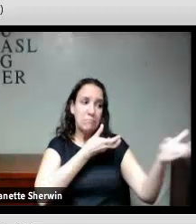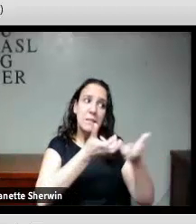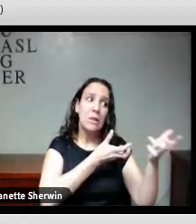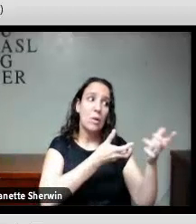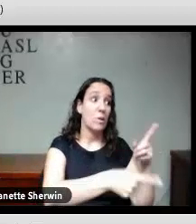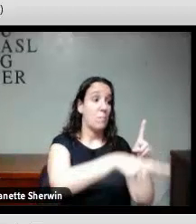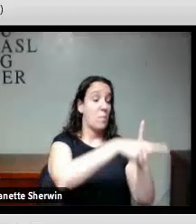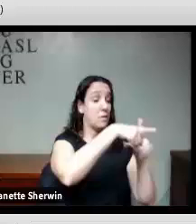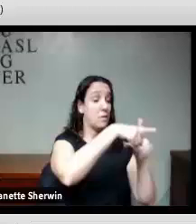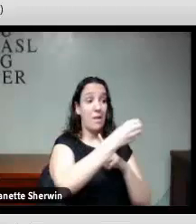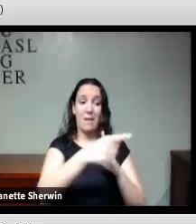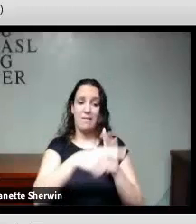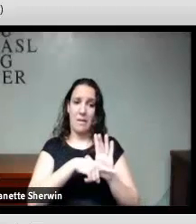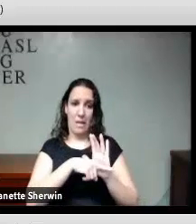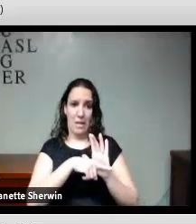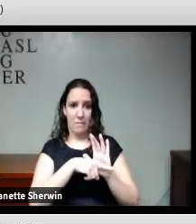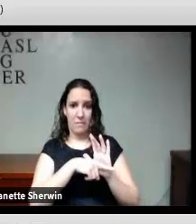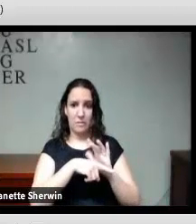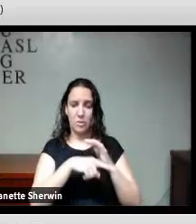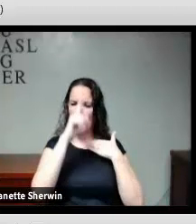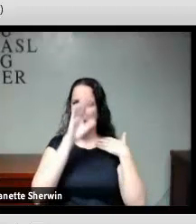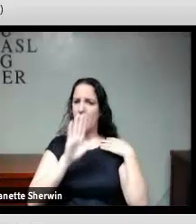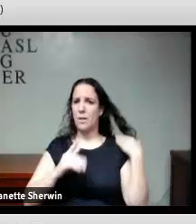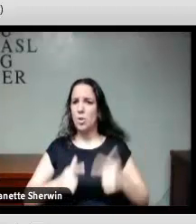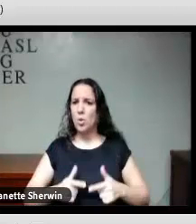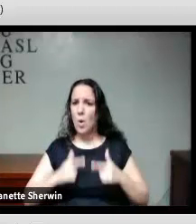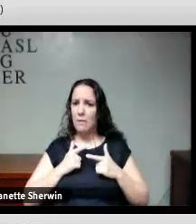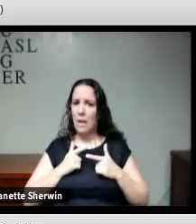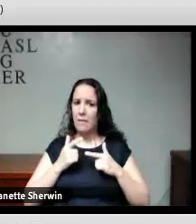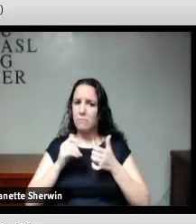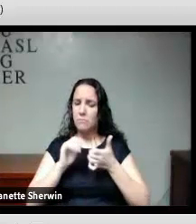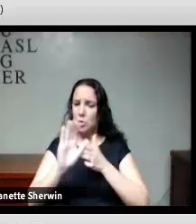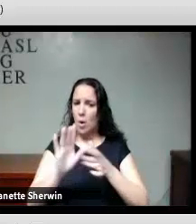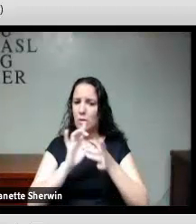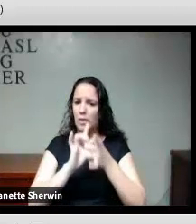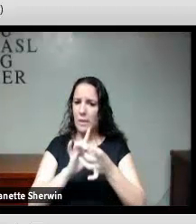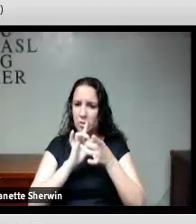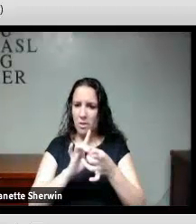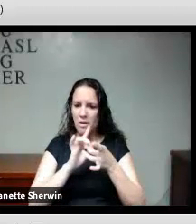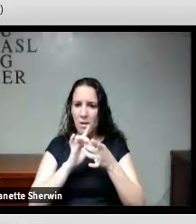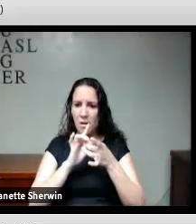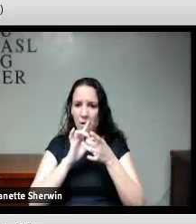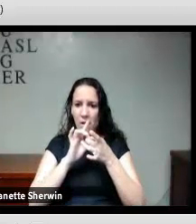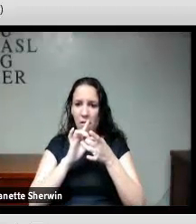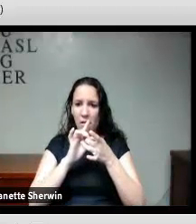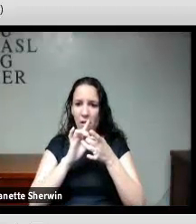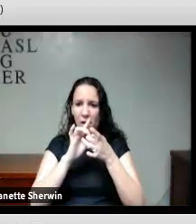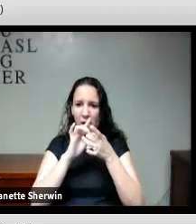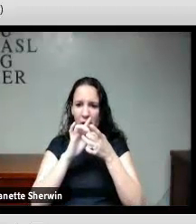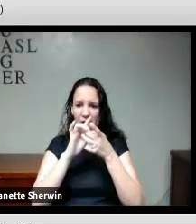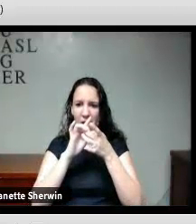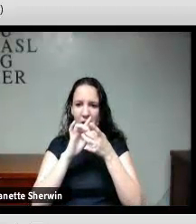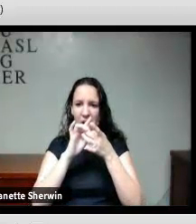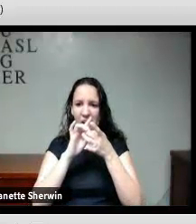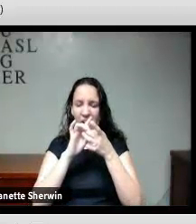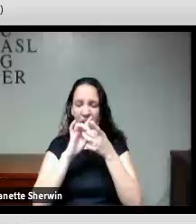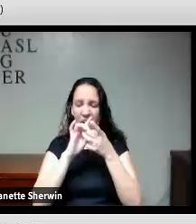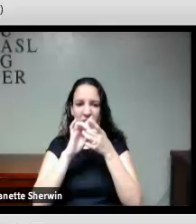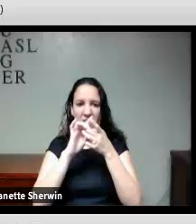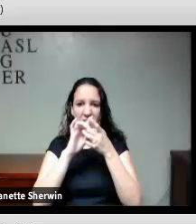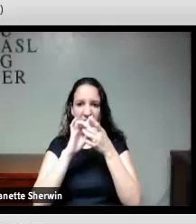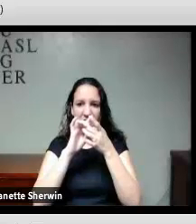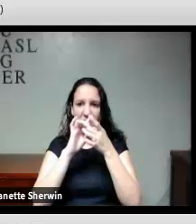relationships in your own personal life. If you got rid of everybody you had a disagreement with, or that